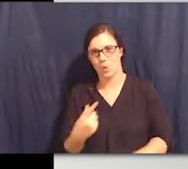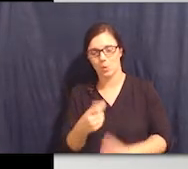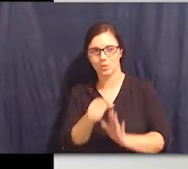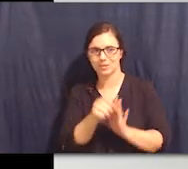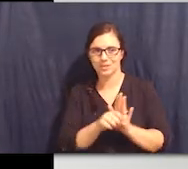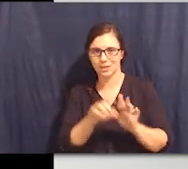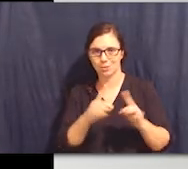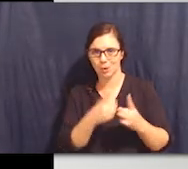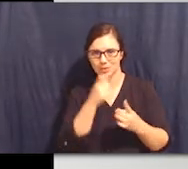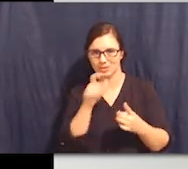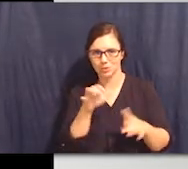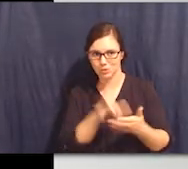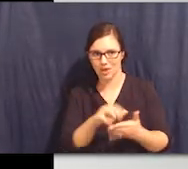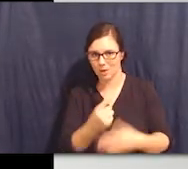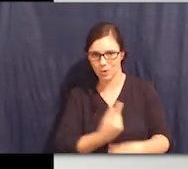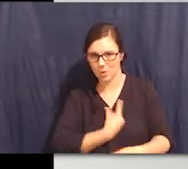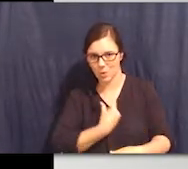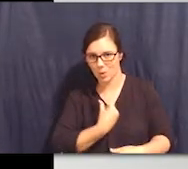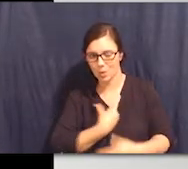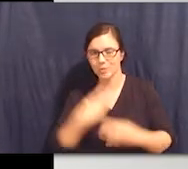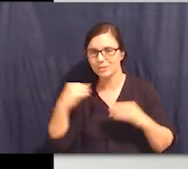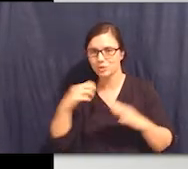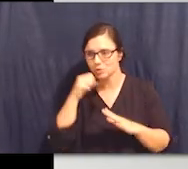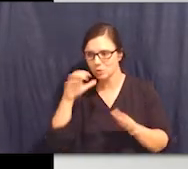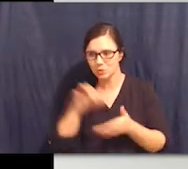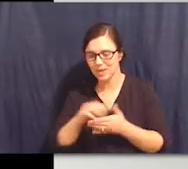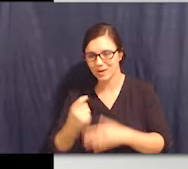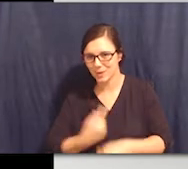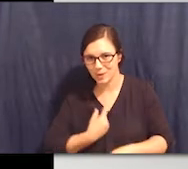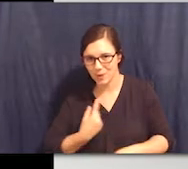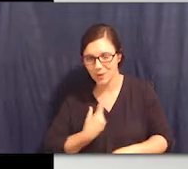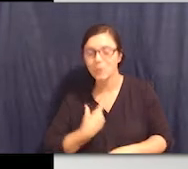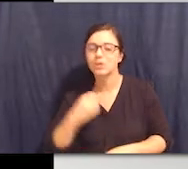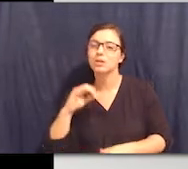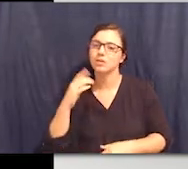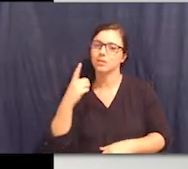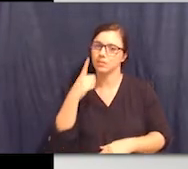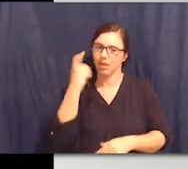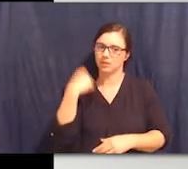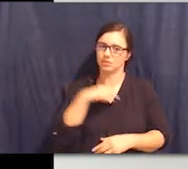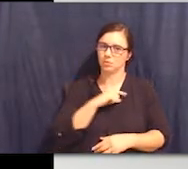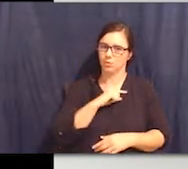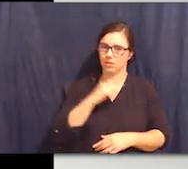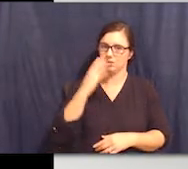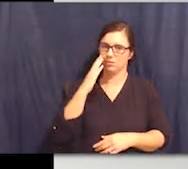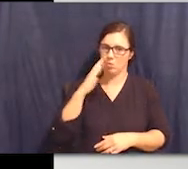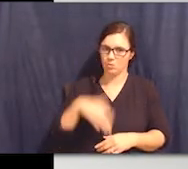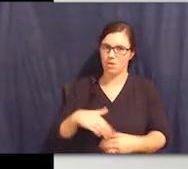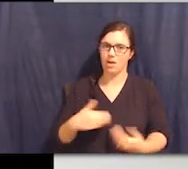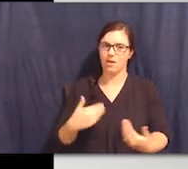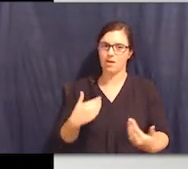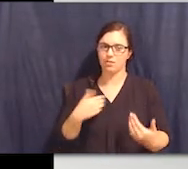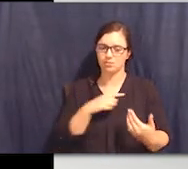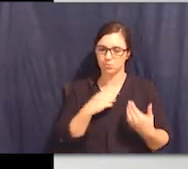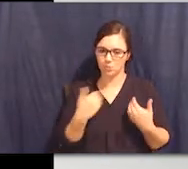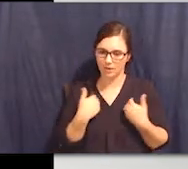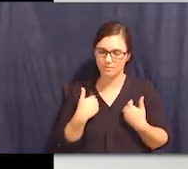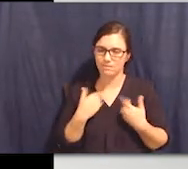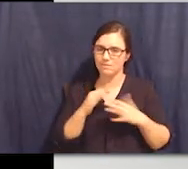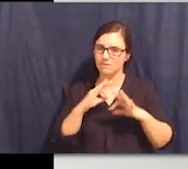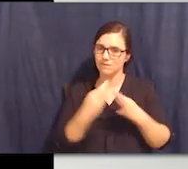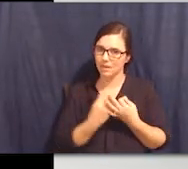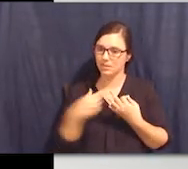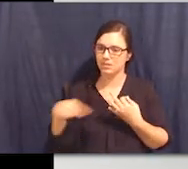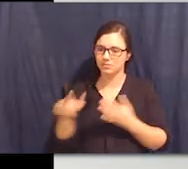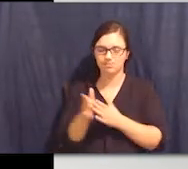State Department does alone. It's not something that teachers do alone. It's something because we know that we have